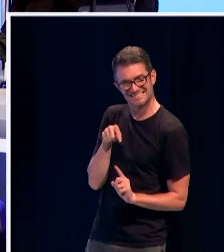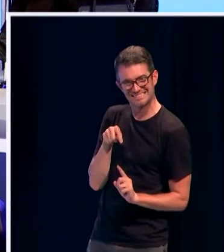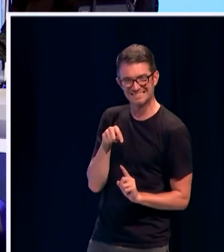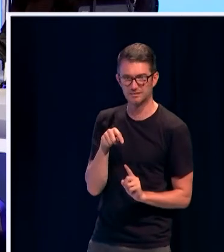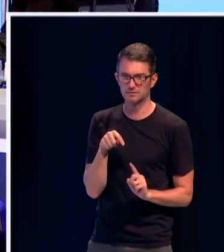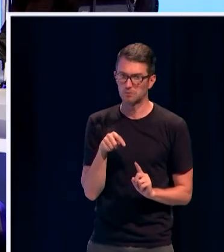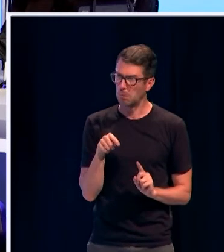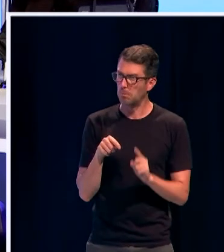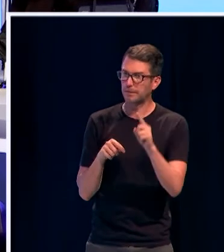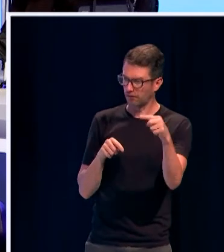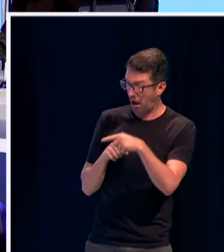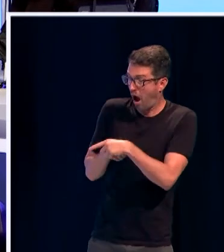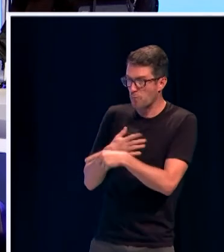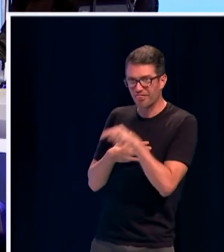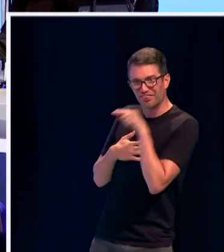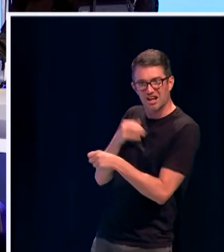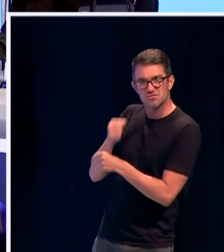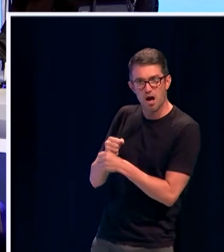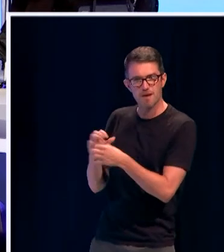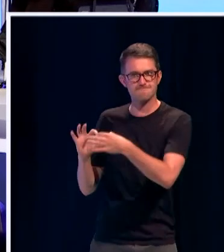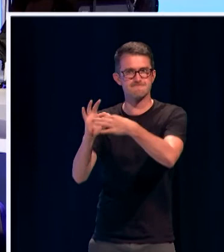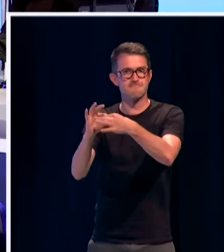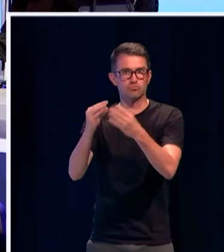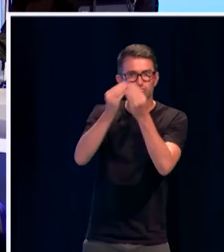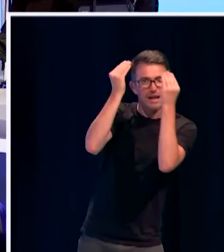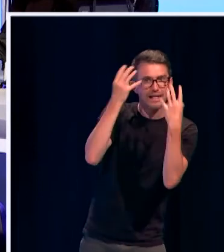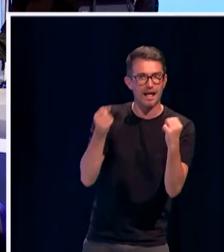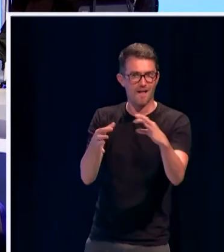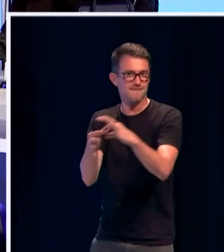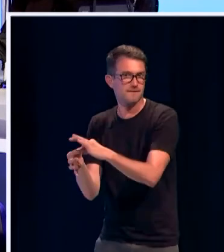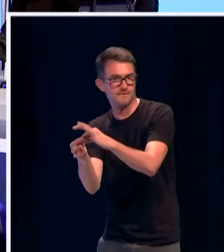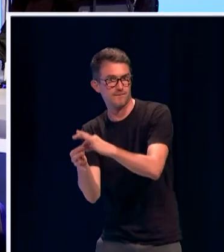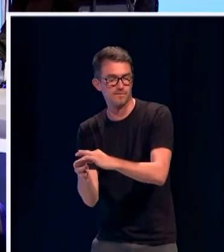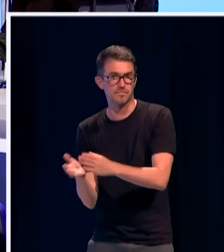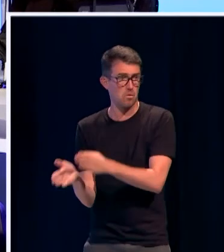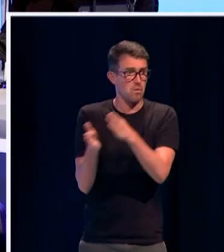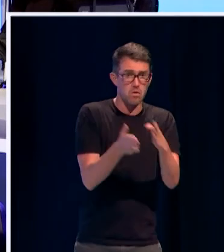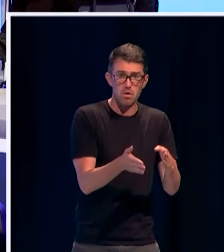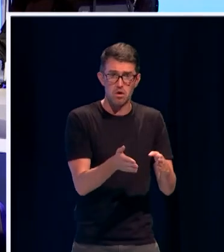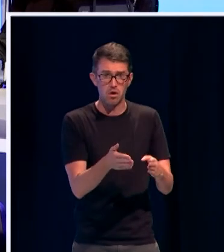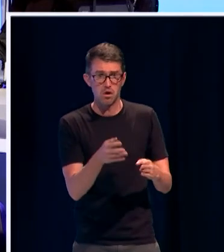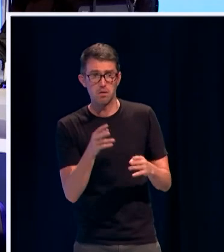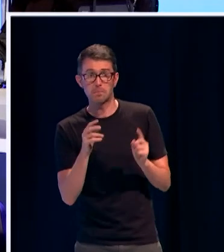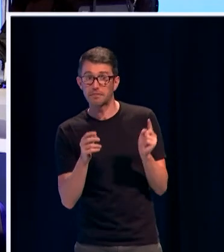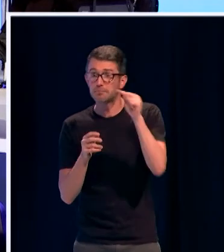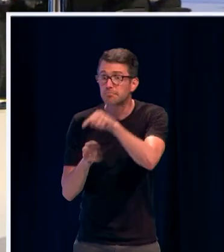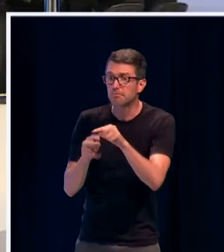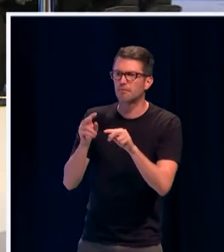least 6 months after, and then close follow-up, then they can use their capacity